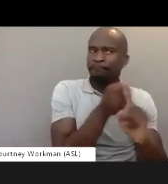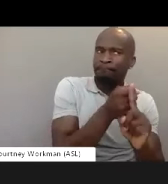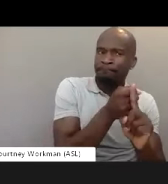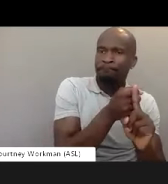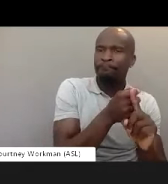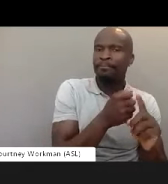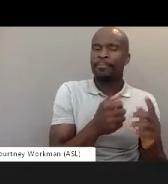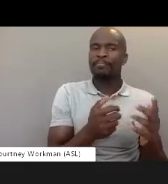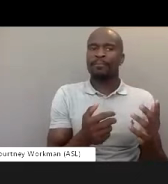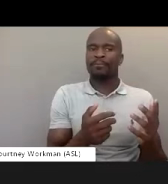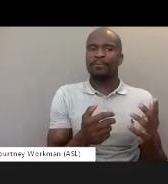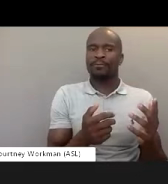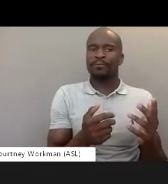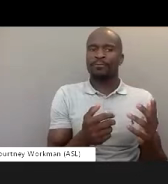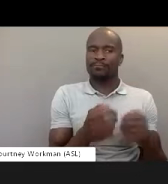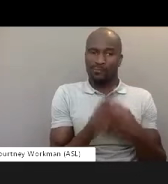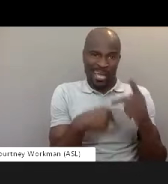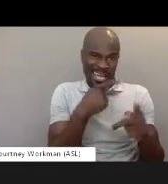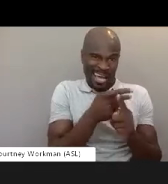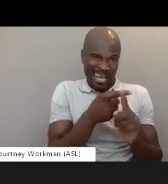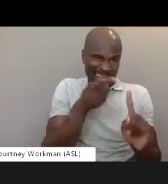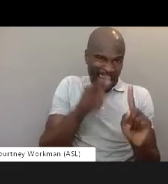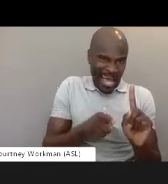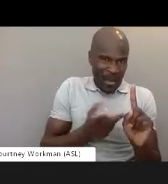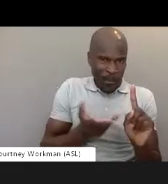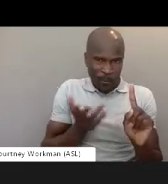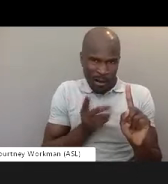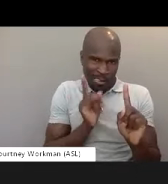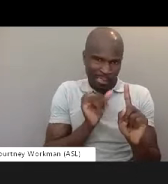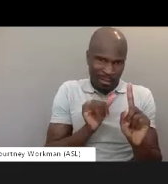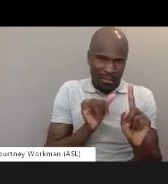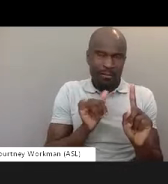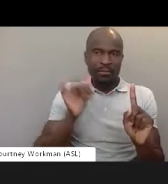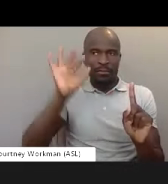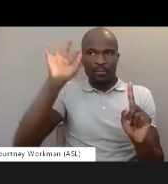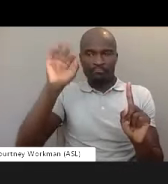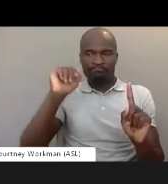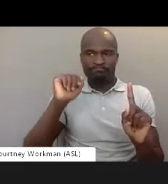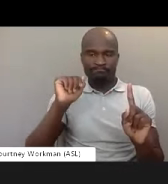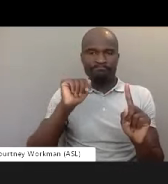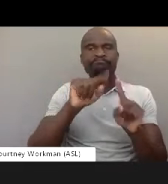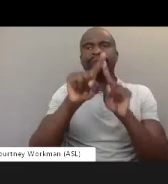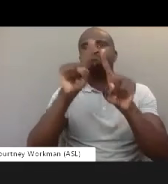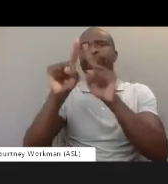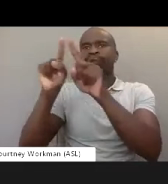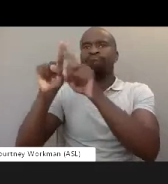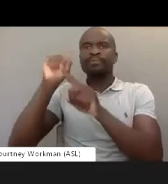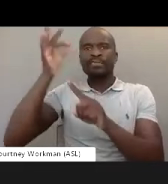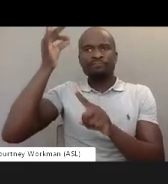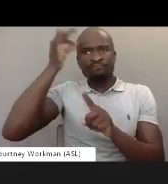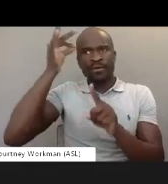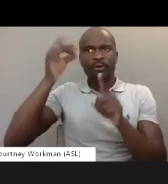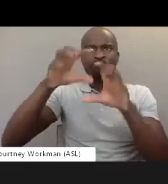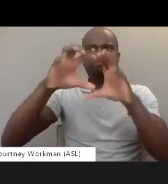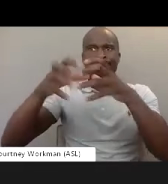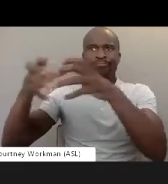type specifically of event it is, and kind of how different federal pieces are going to come into